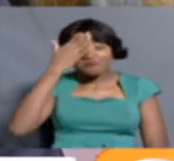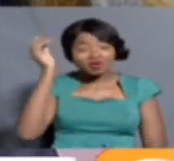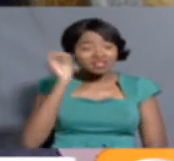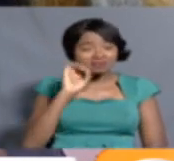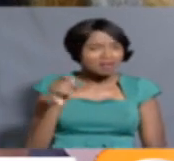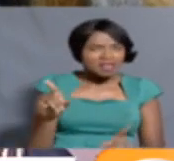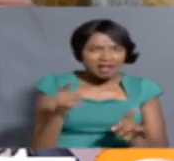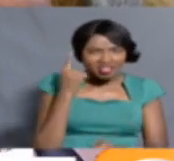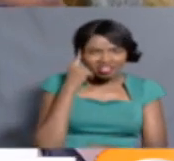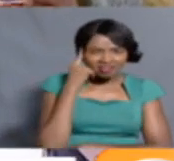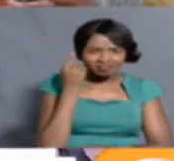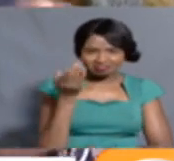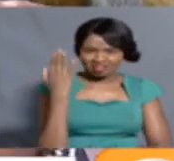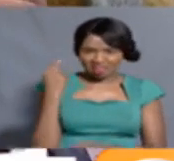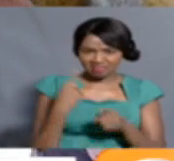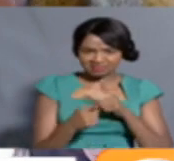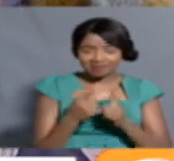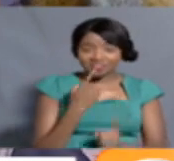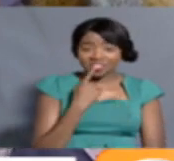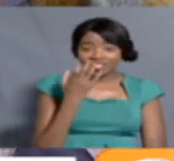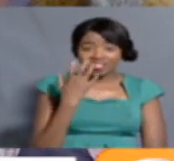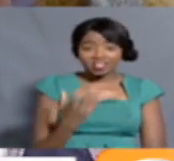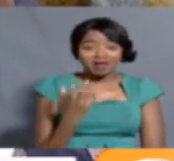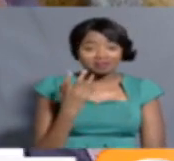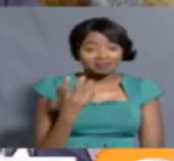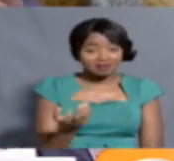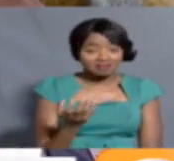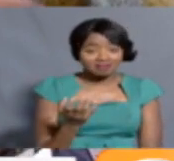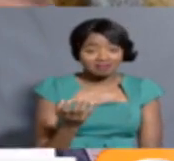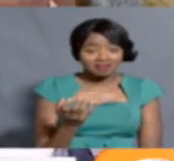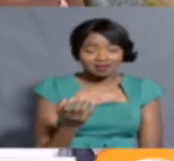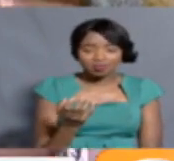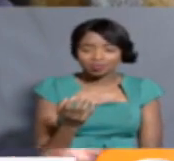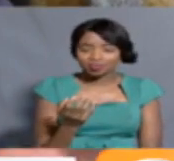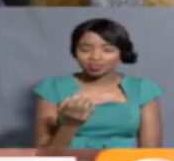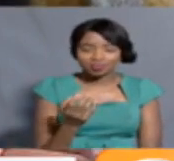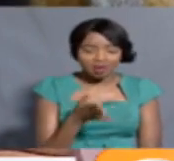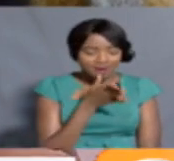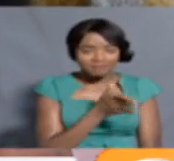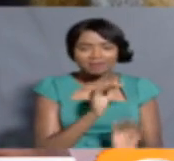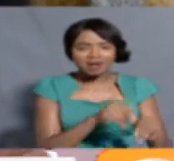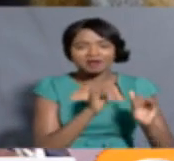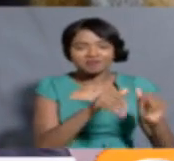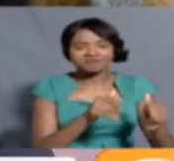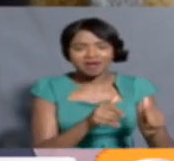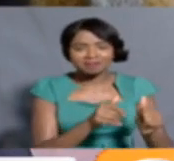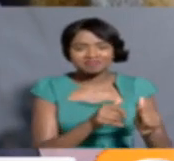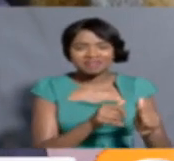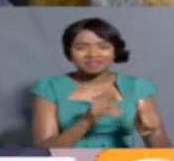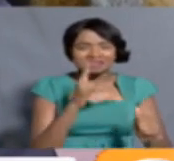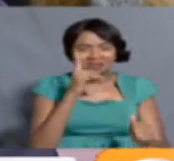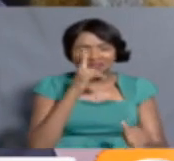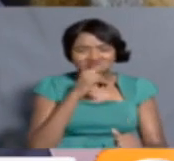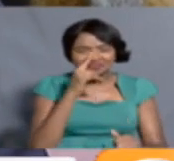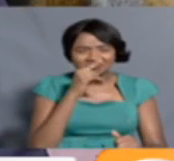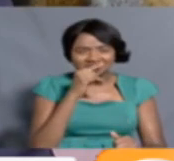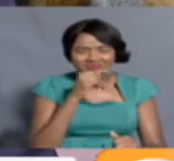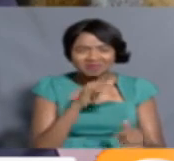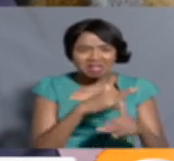year, tomatoes rotting in farms. Yeah, and a glut, yes. And the milk glut.